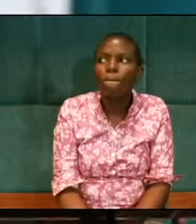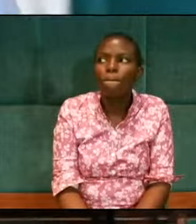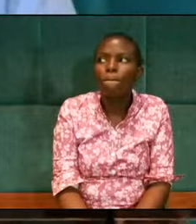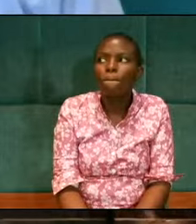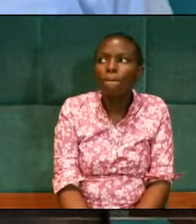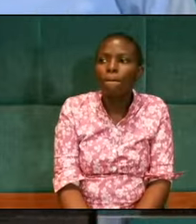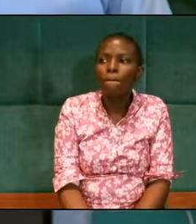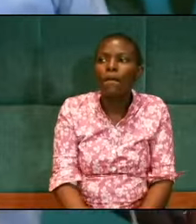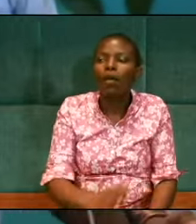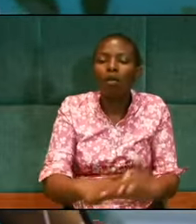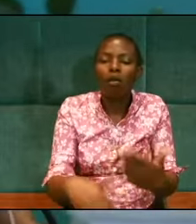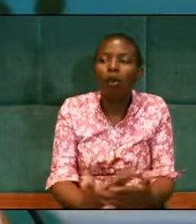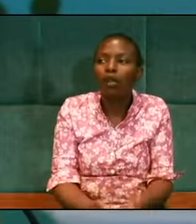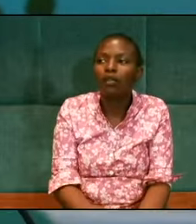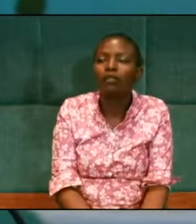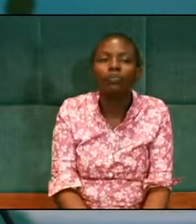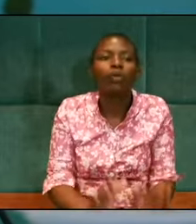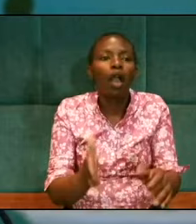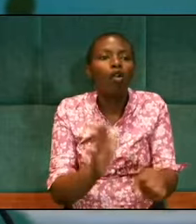Every. No, I want the number. How many?